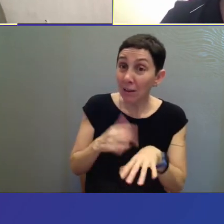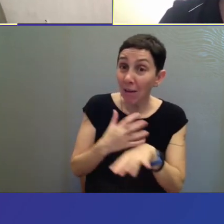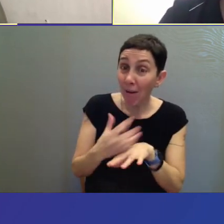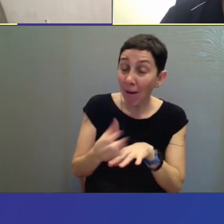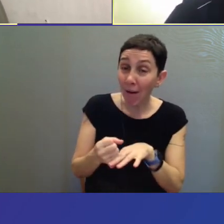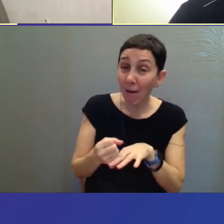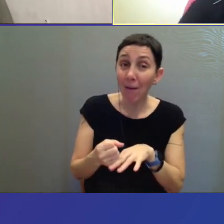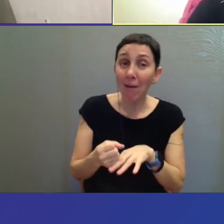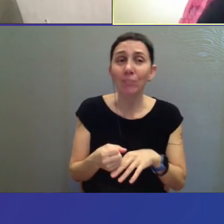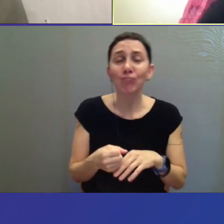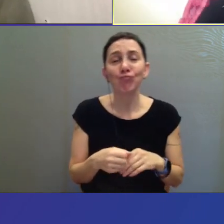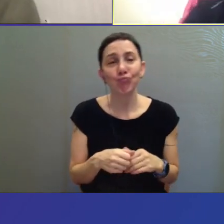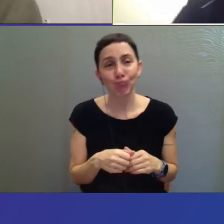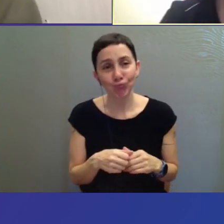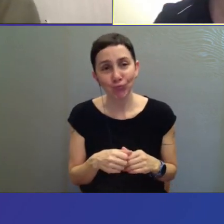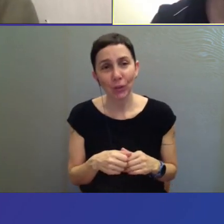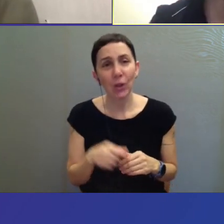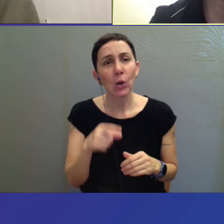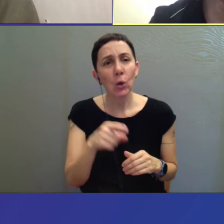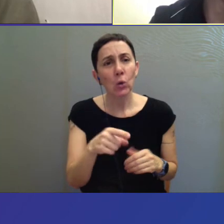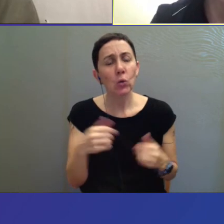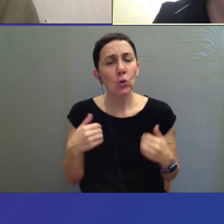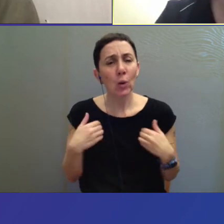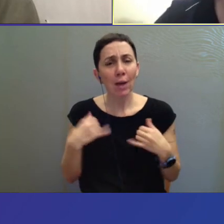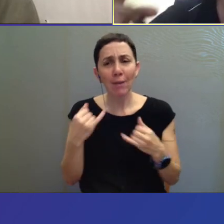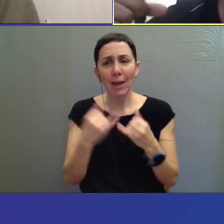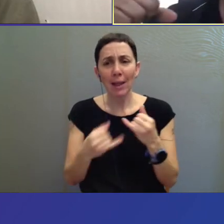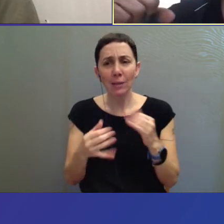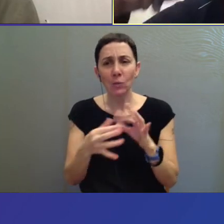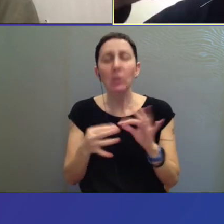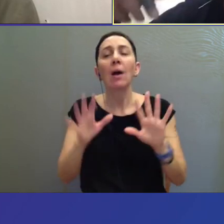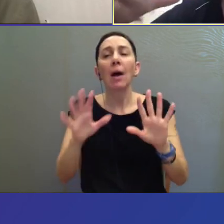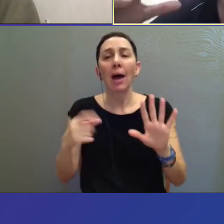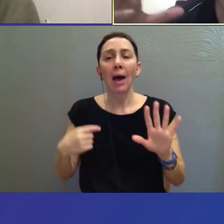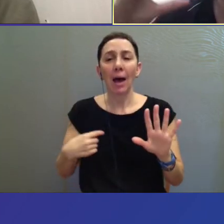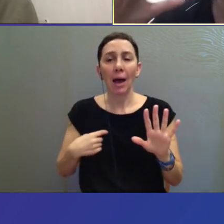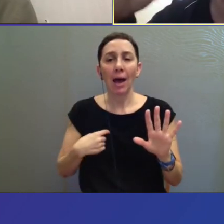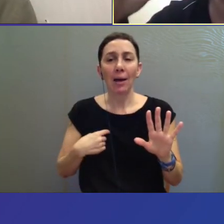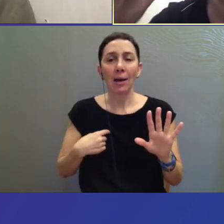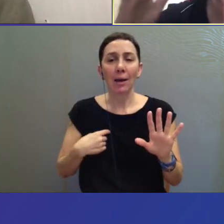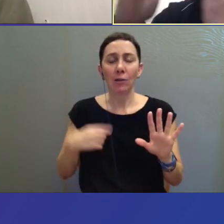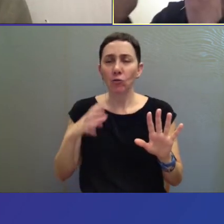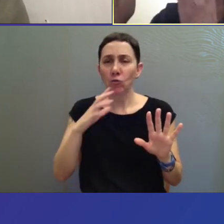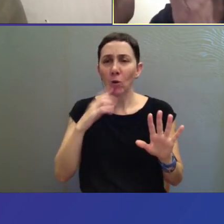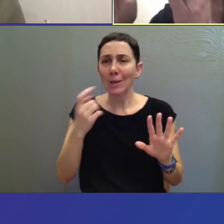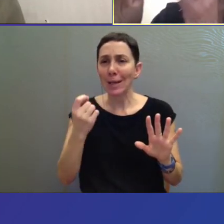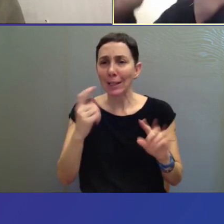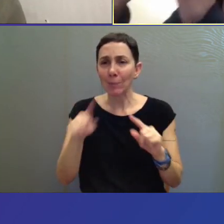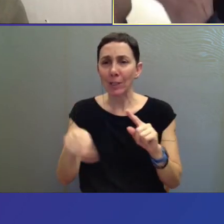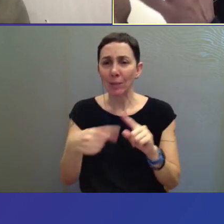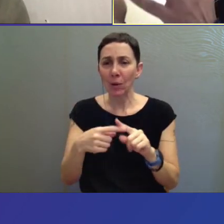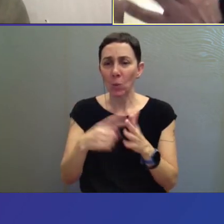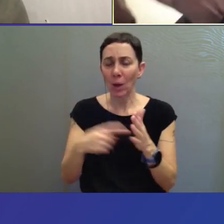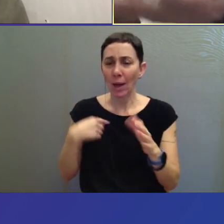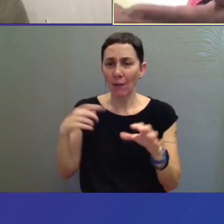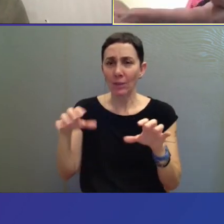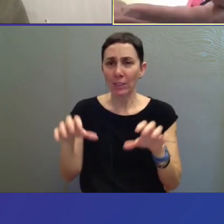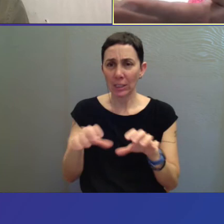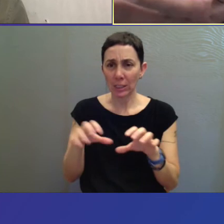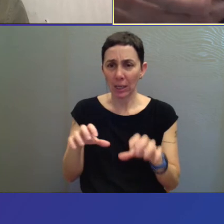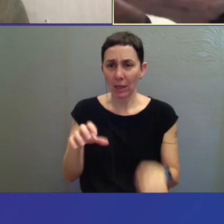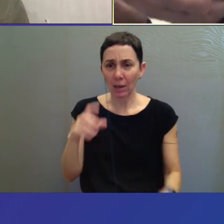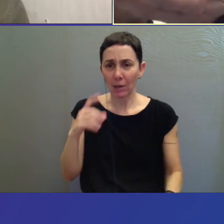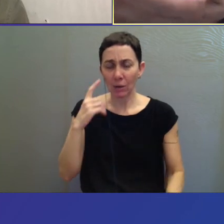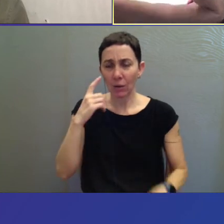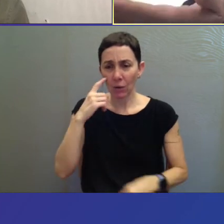See? Do you have any last words? How about I'll just talk a little bit about what I've done in terms of this